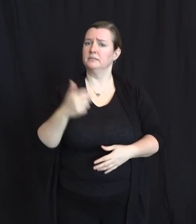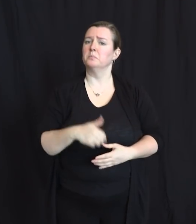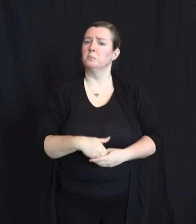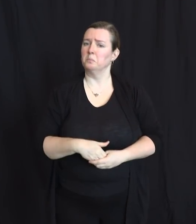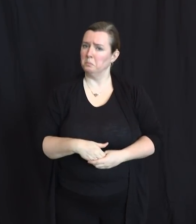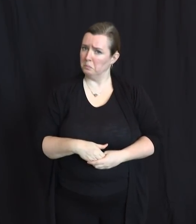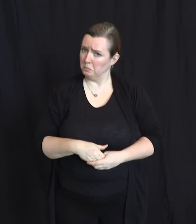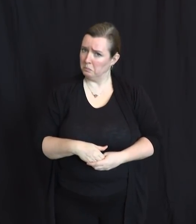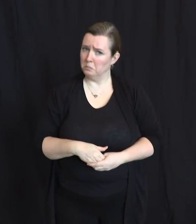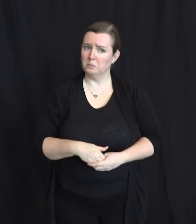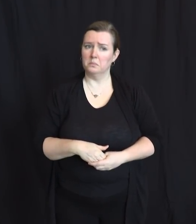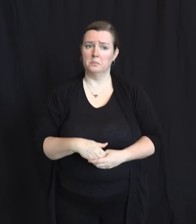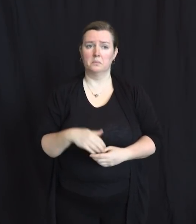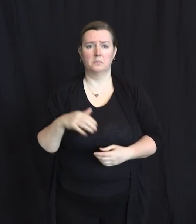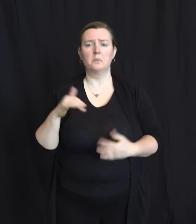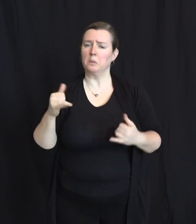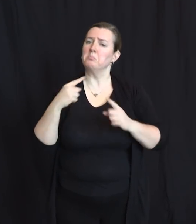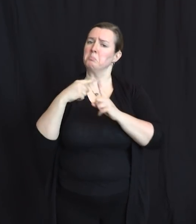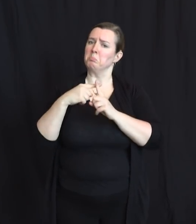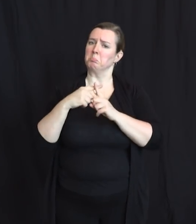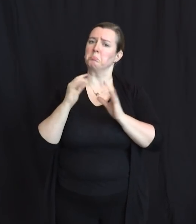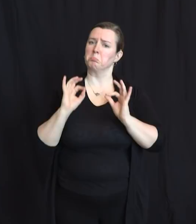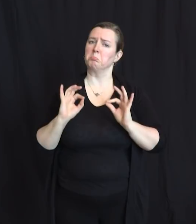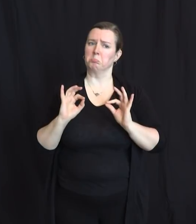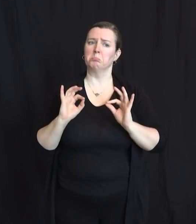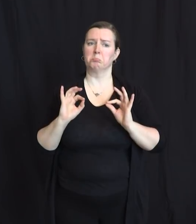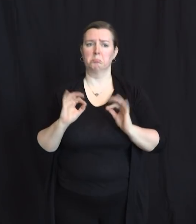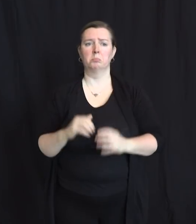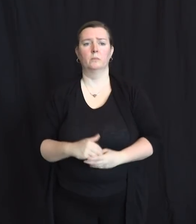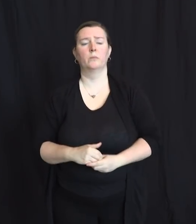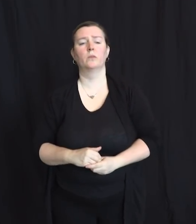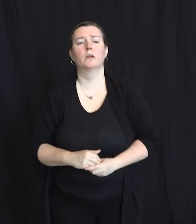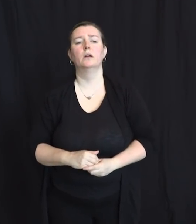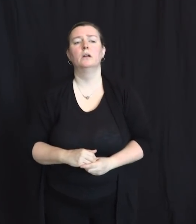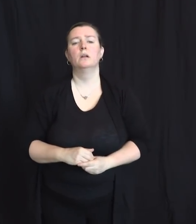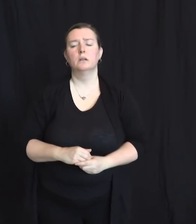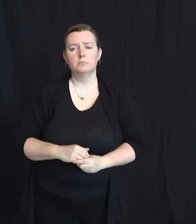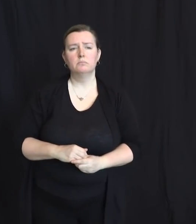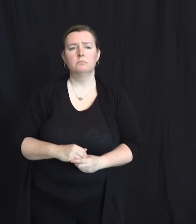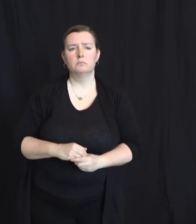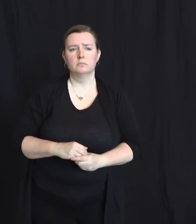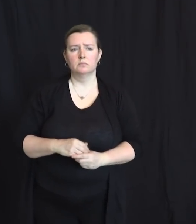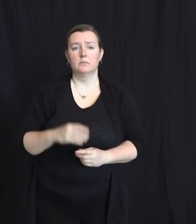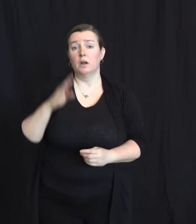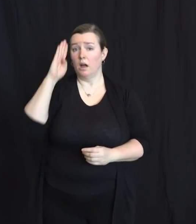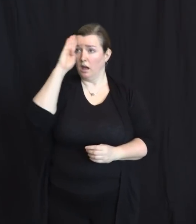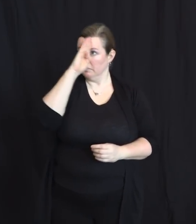sign. And for the 24 hours preceding 10 p.m. last night, our hospitals reported